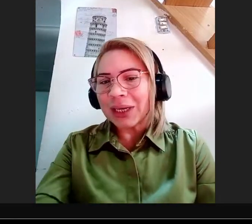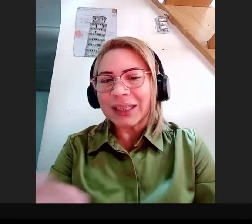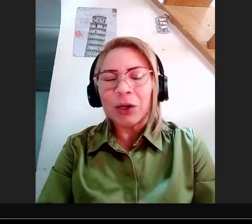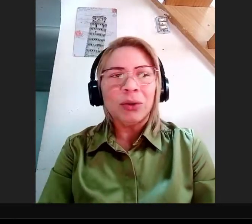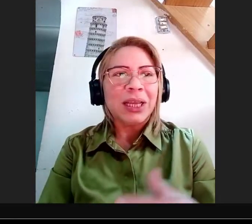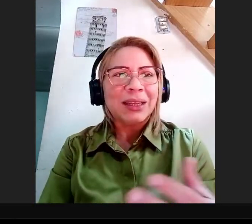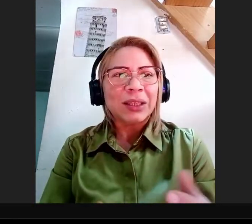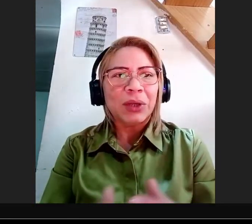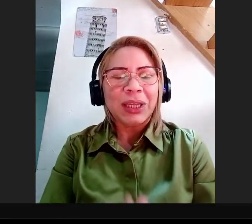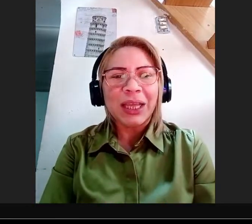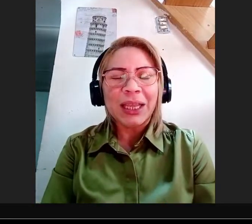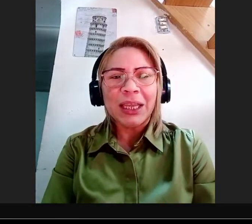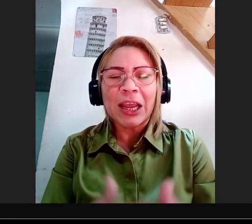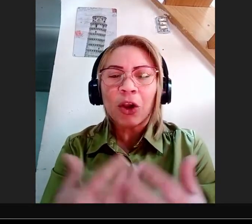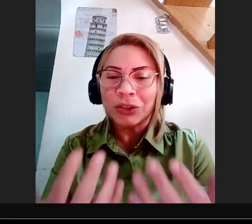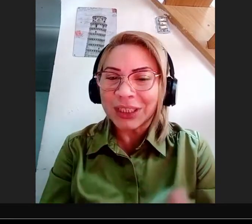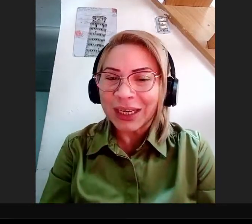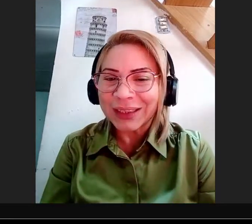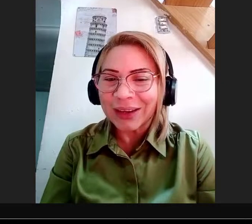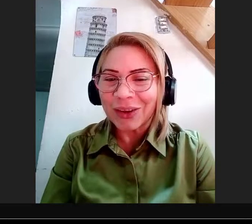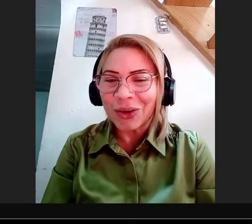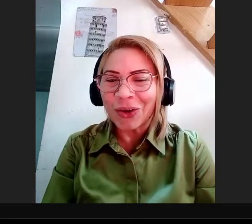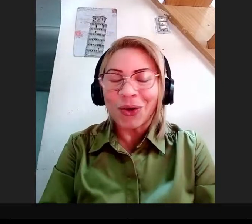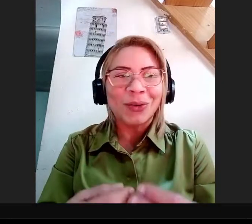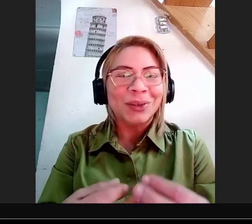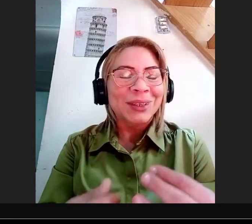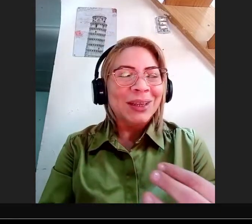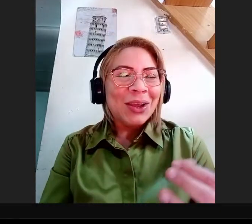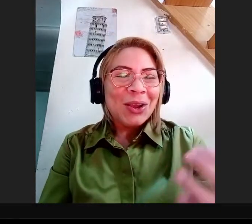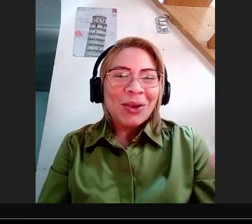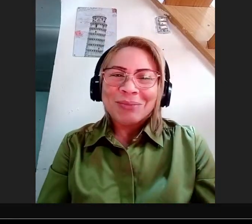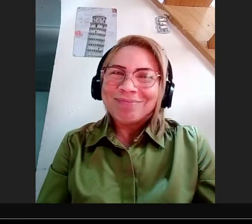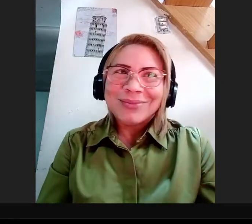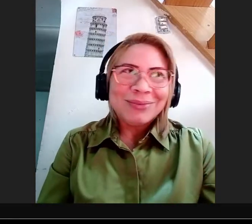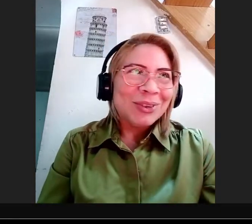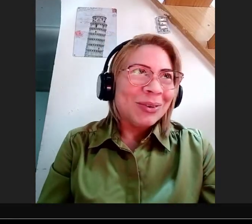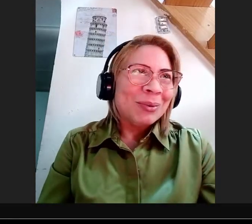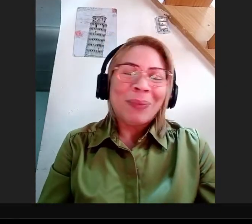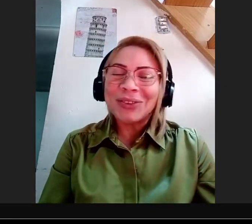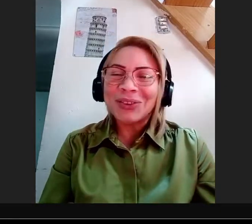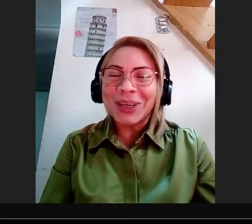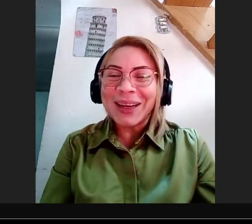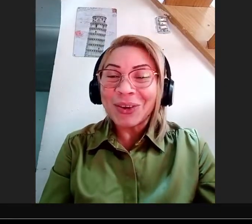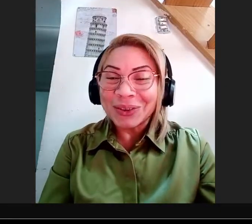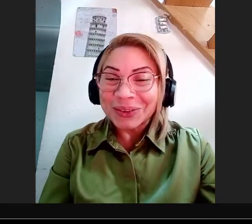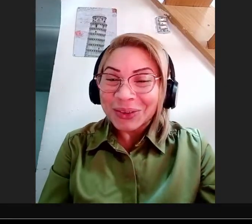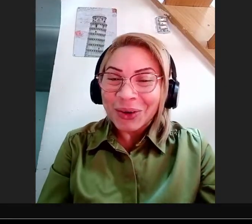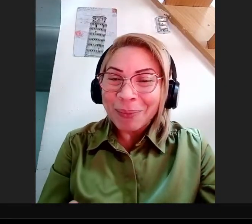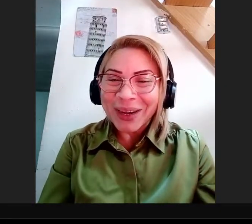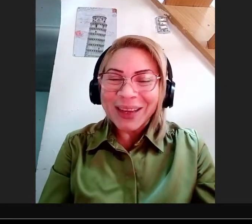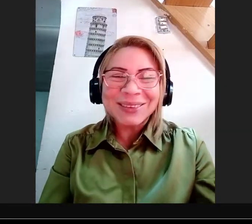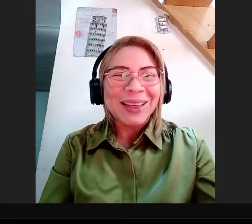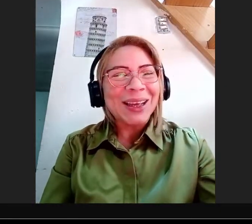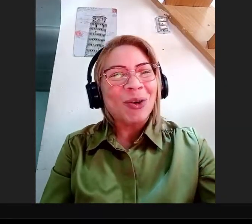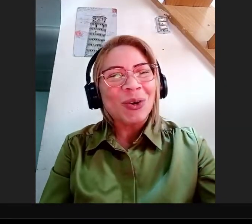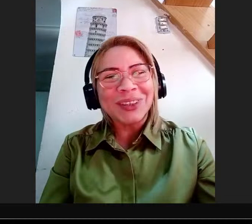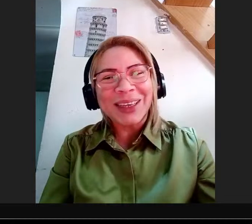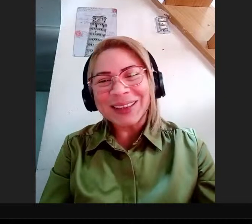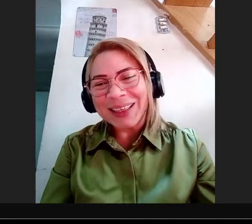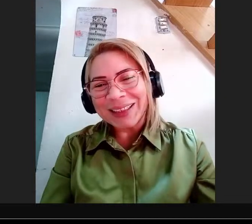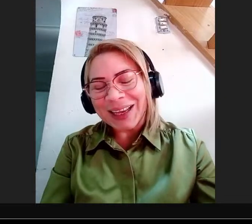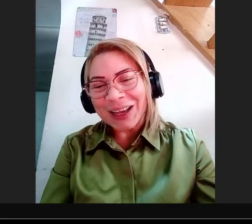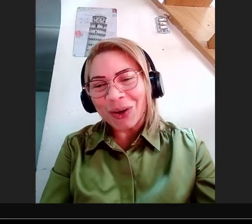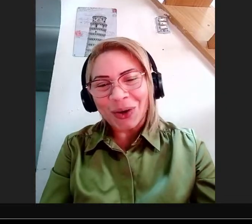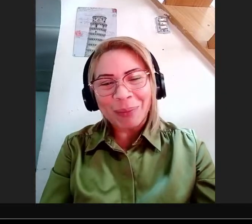in order to take care of your family, to have access to healthcare and security. And you